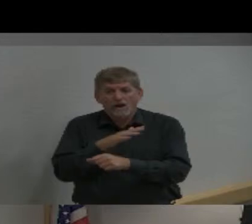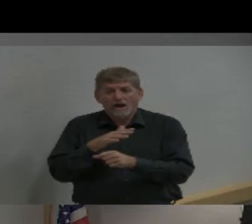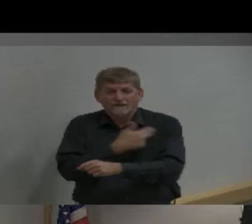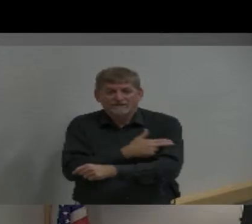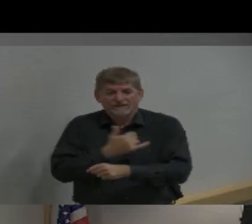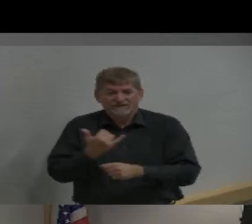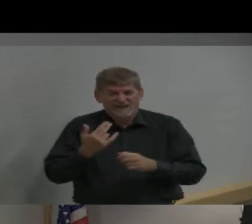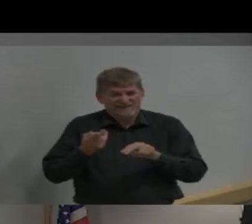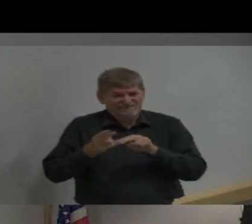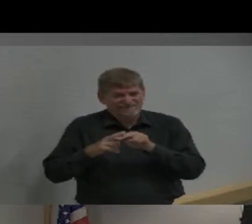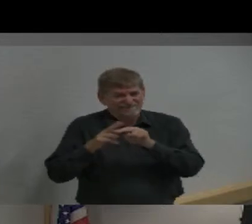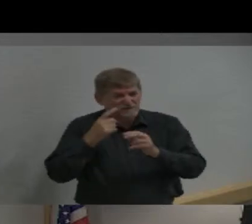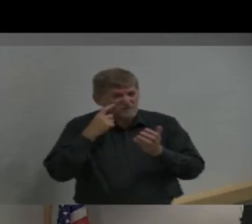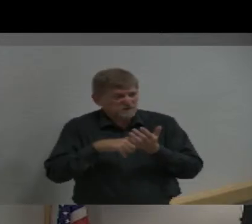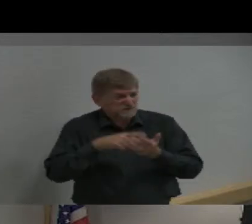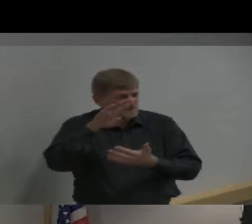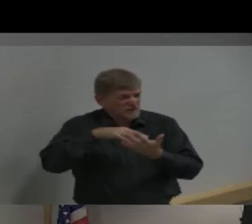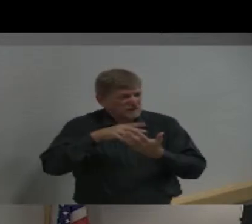at a peak